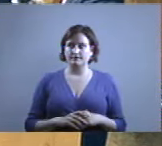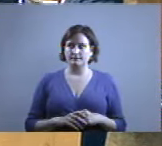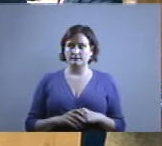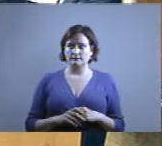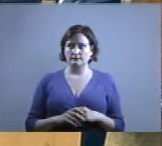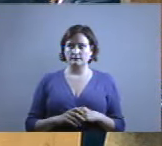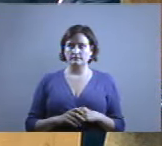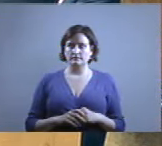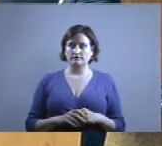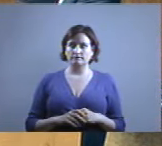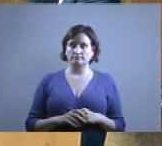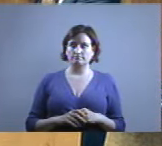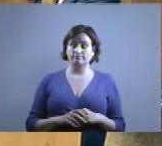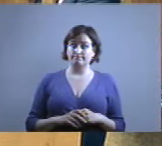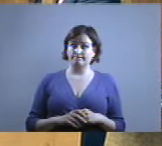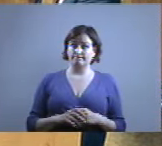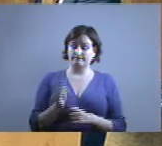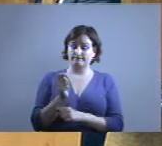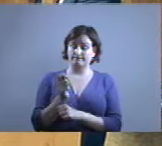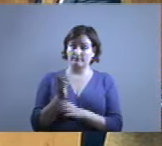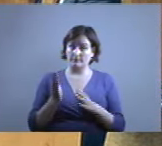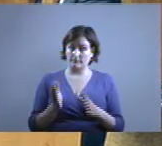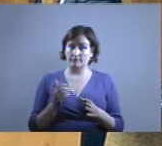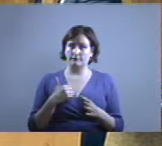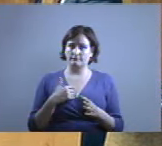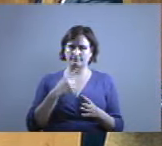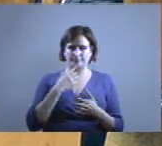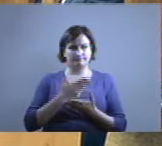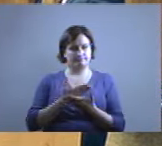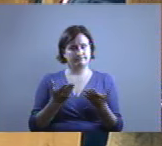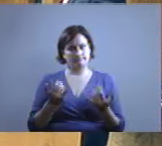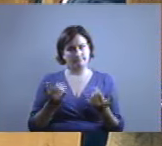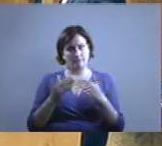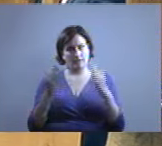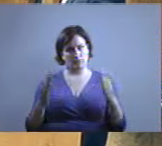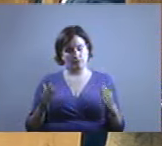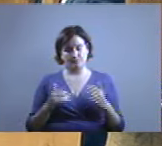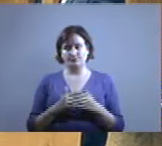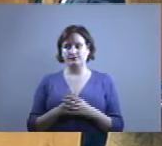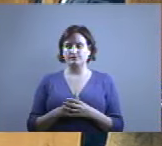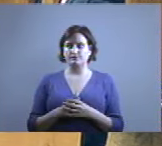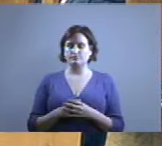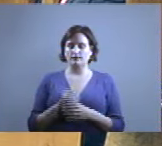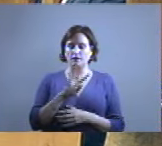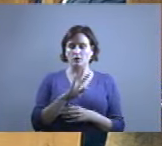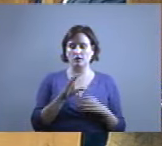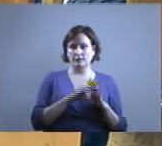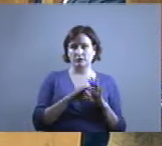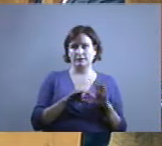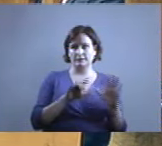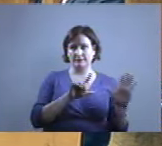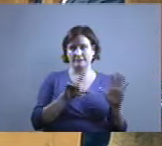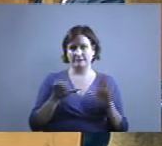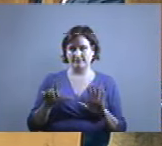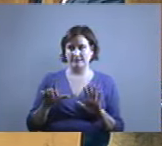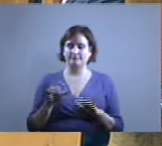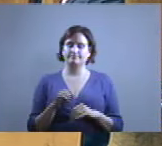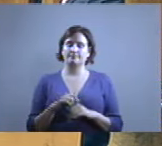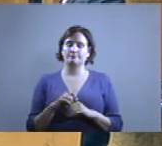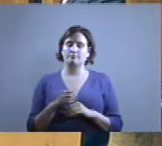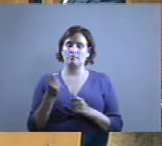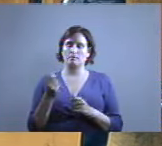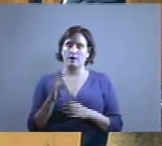Mr. Speaker, I wish to introduce before the House 4 Section 77 money bills.